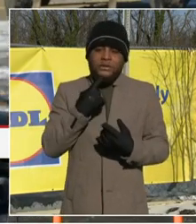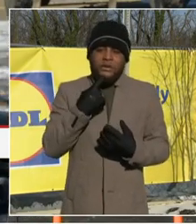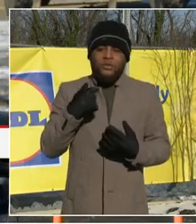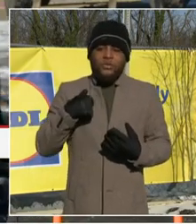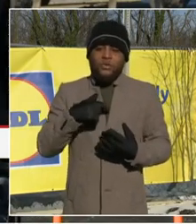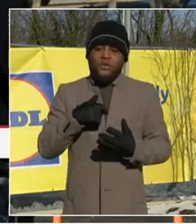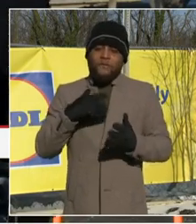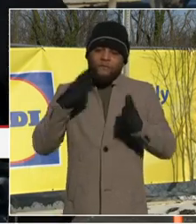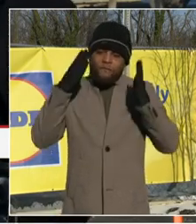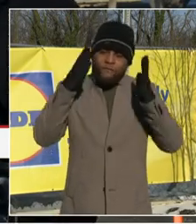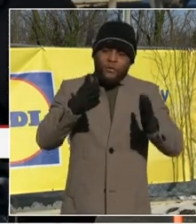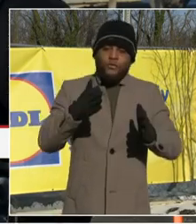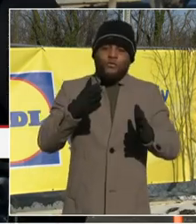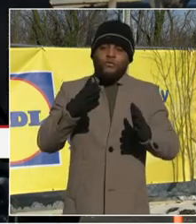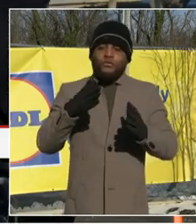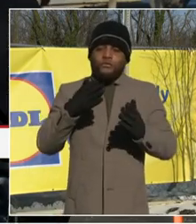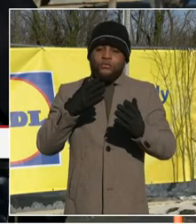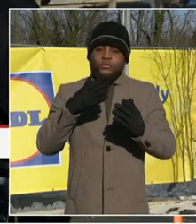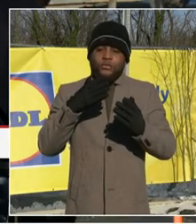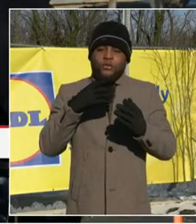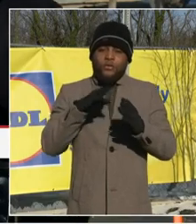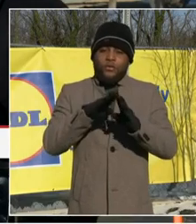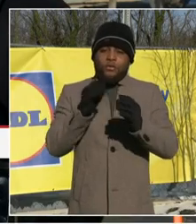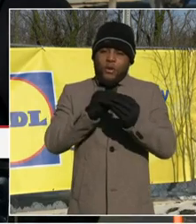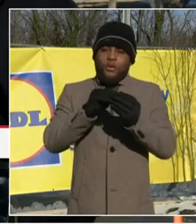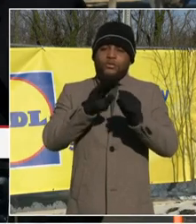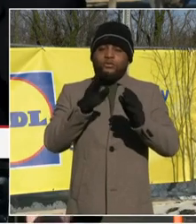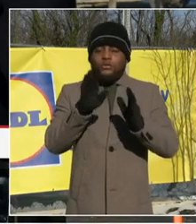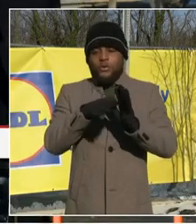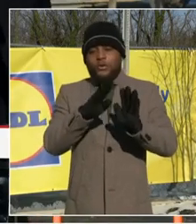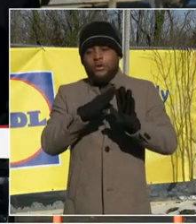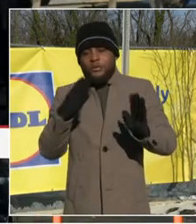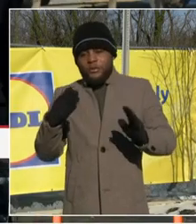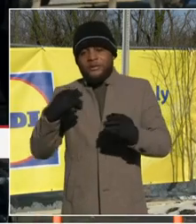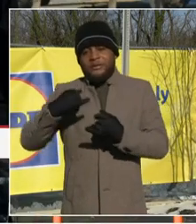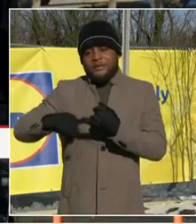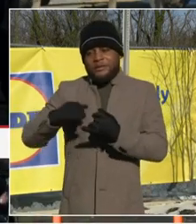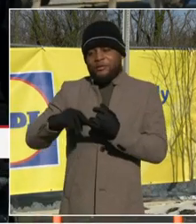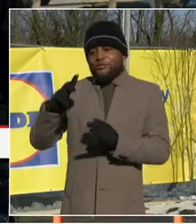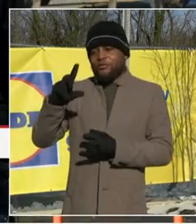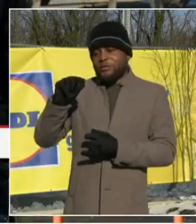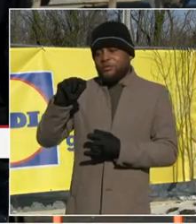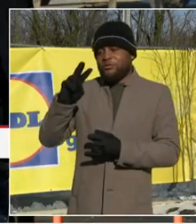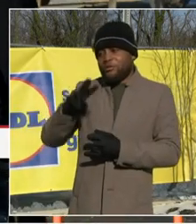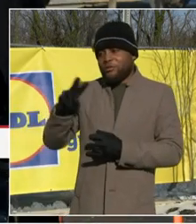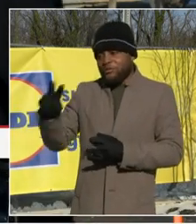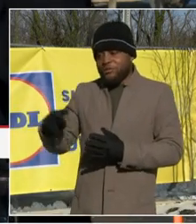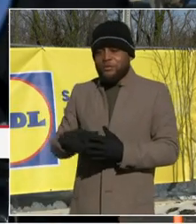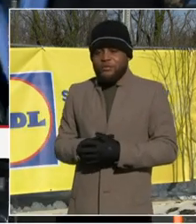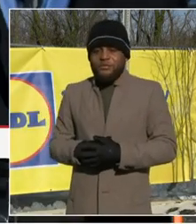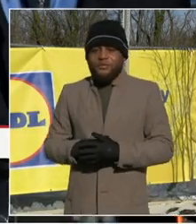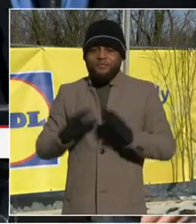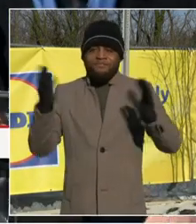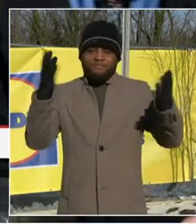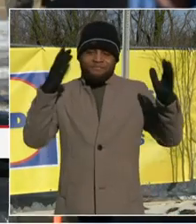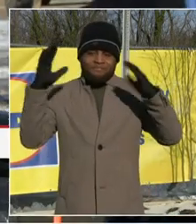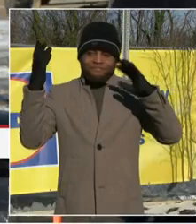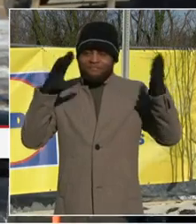Lidl opening at the end of 2022. Thank you, everybody. Thank you. Thank